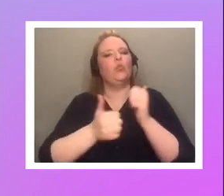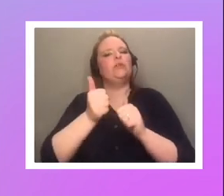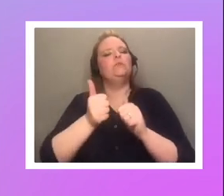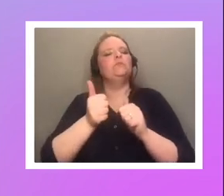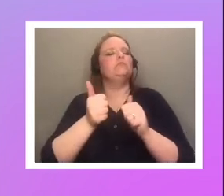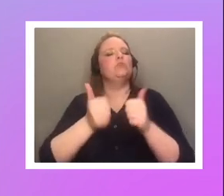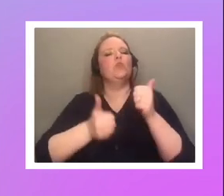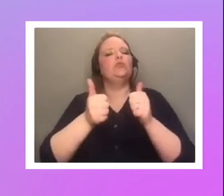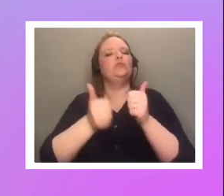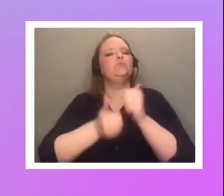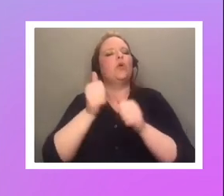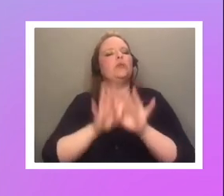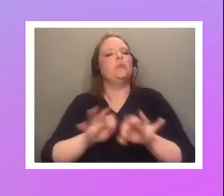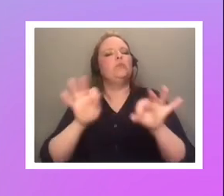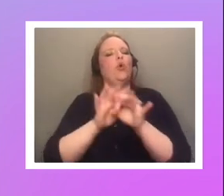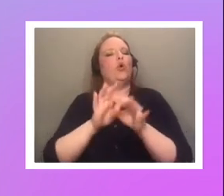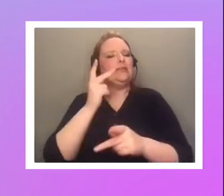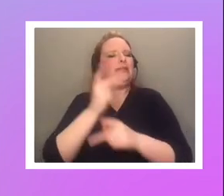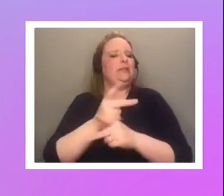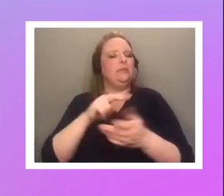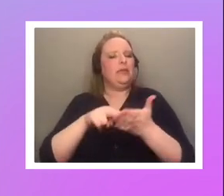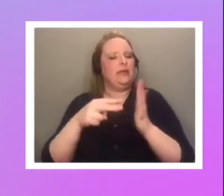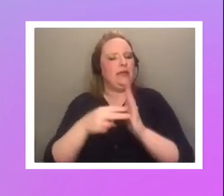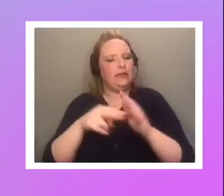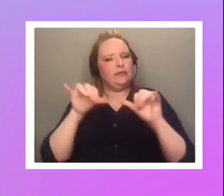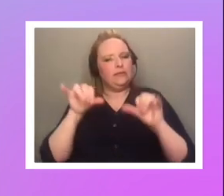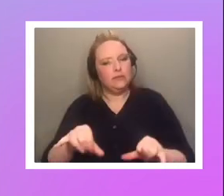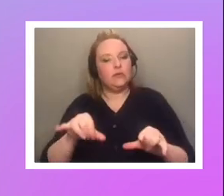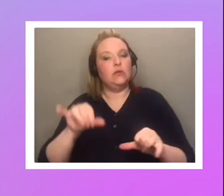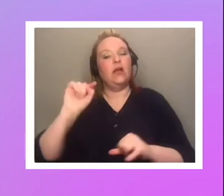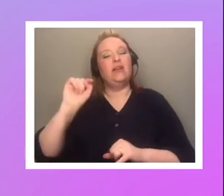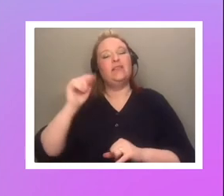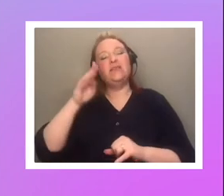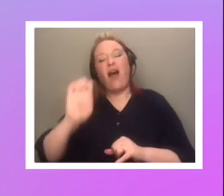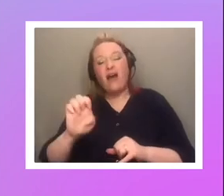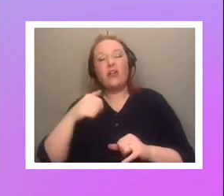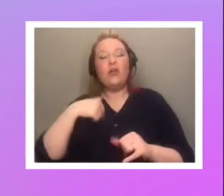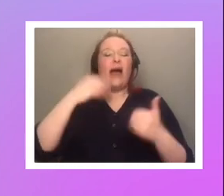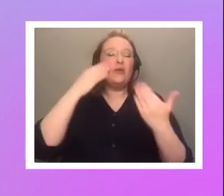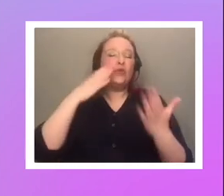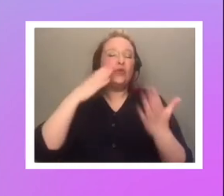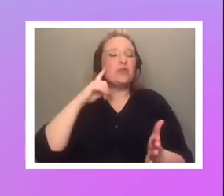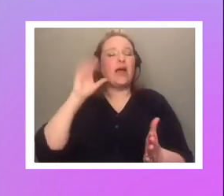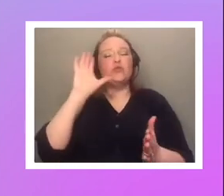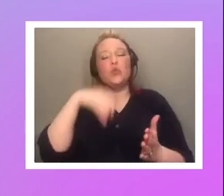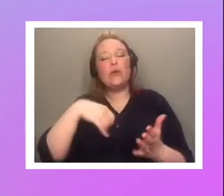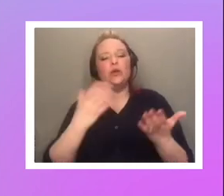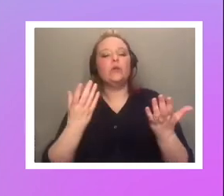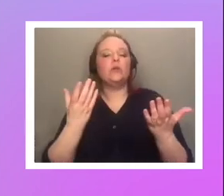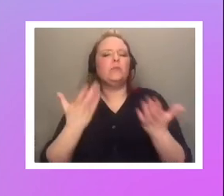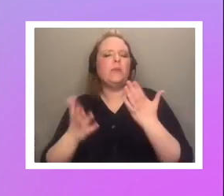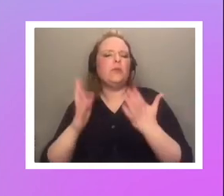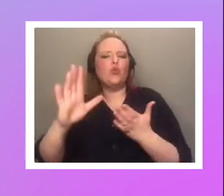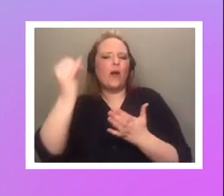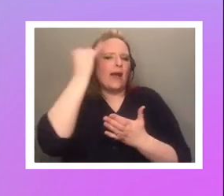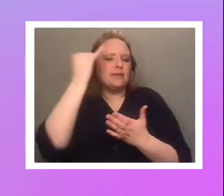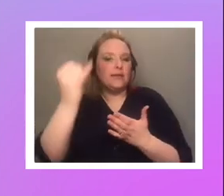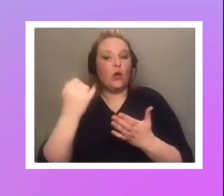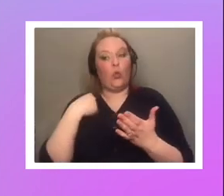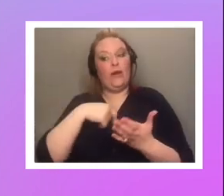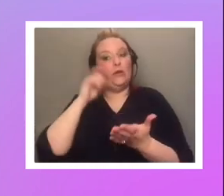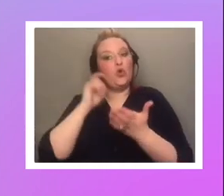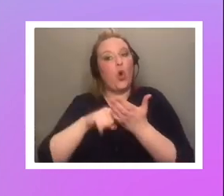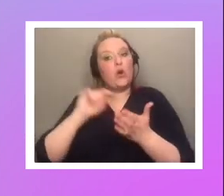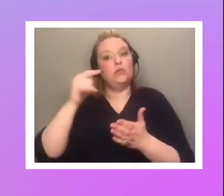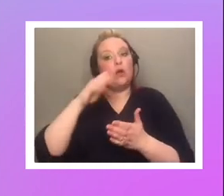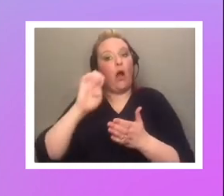that meaning. And maybe you're like, oh, toggles, I don't know, that sounds weird. we are seeing toggles more